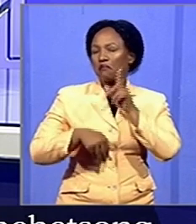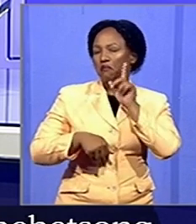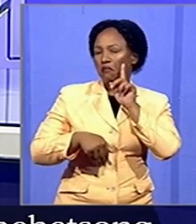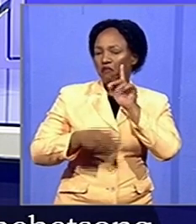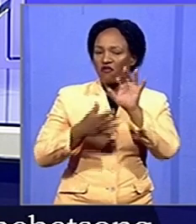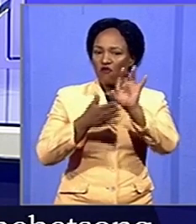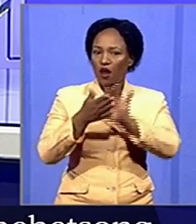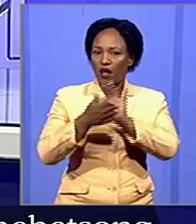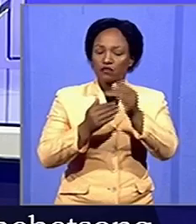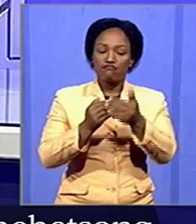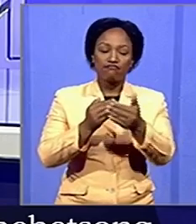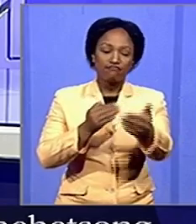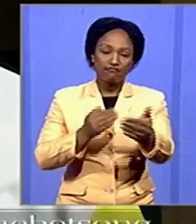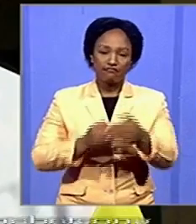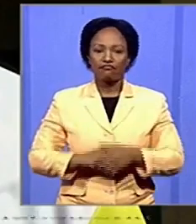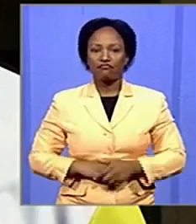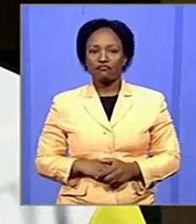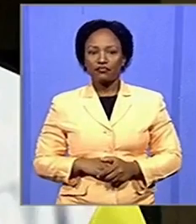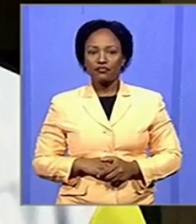tlang.